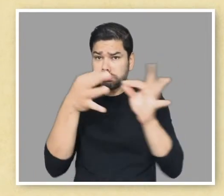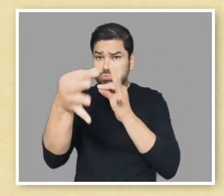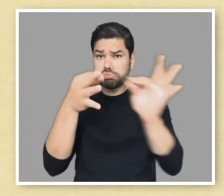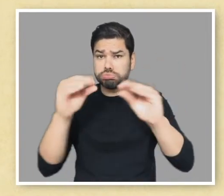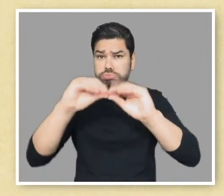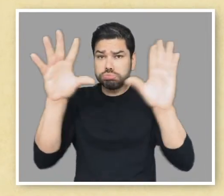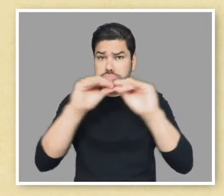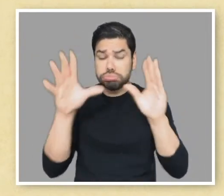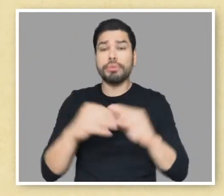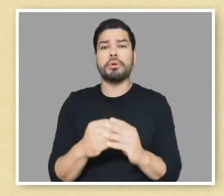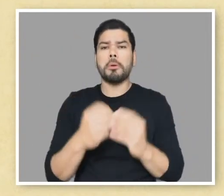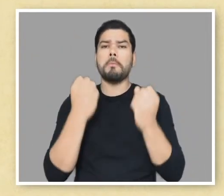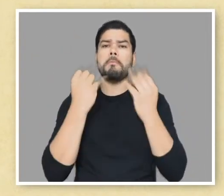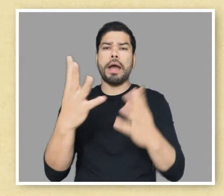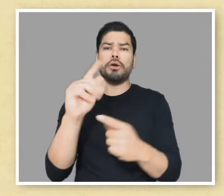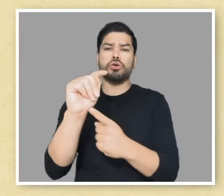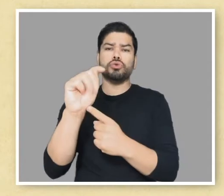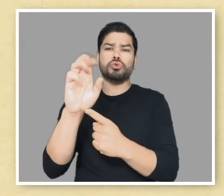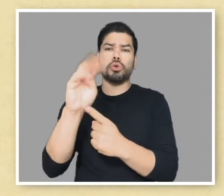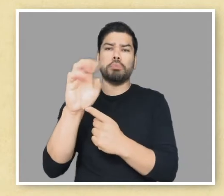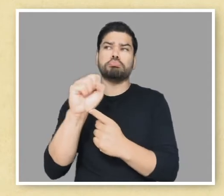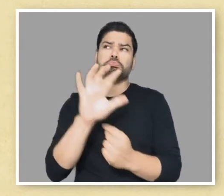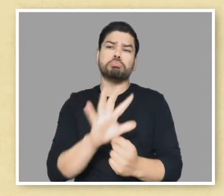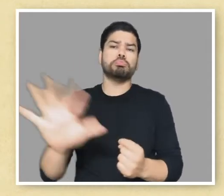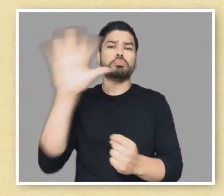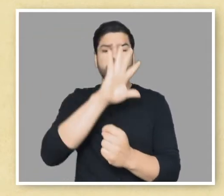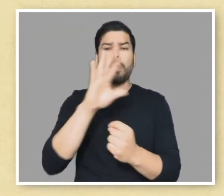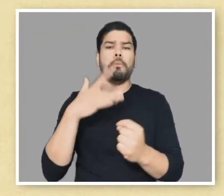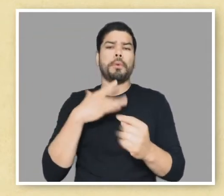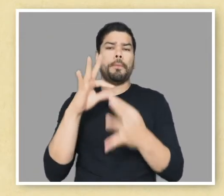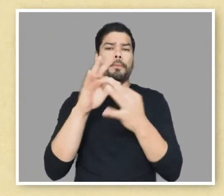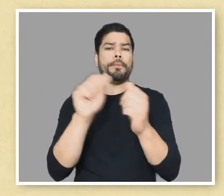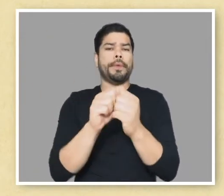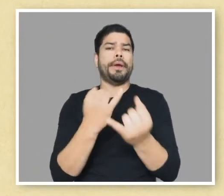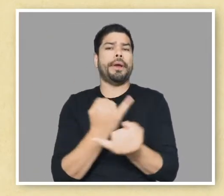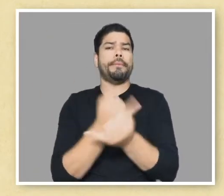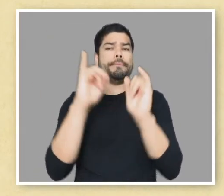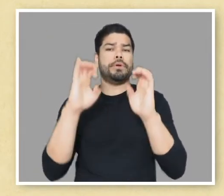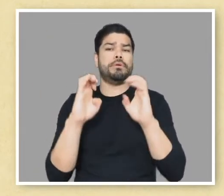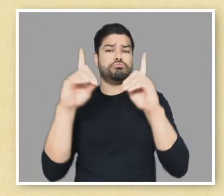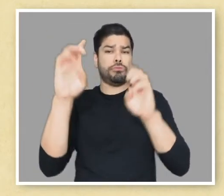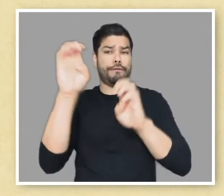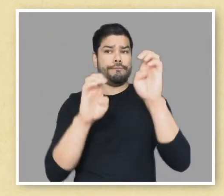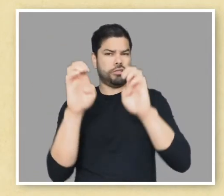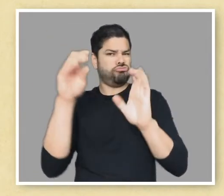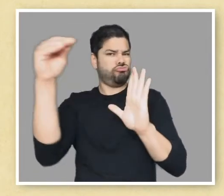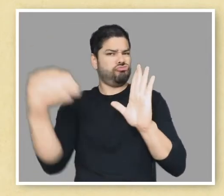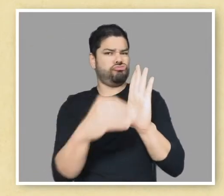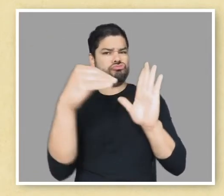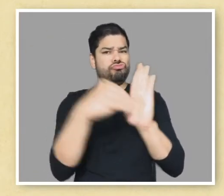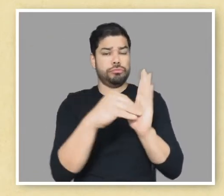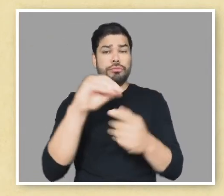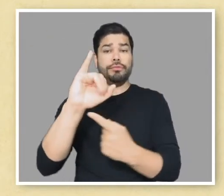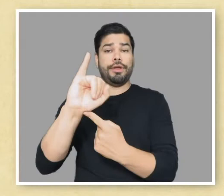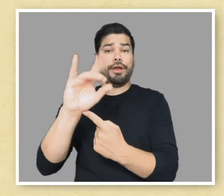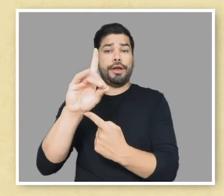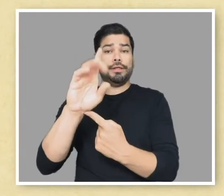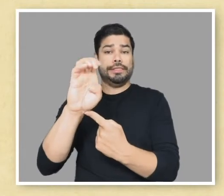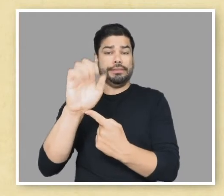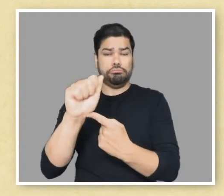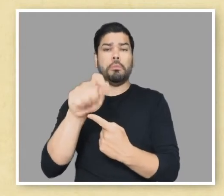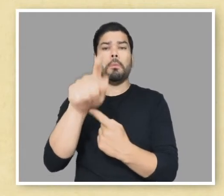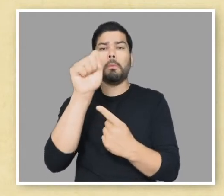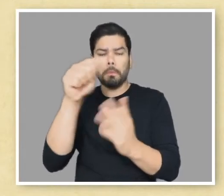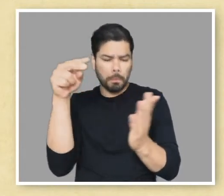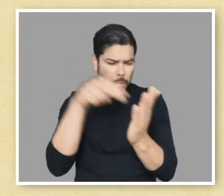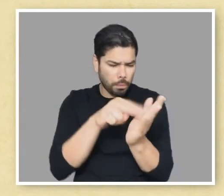defined? Many terms that are used in a special education settlement agreement, such as independent educational evaluation, are